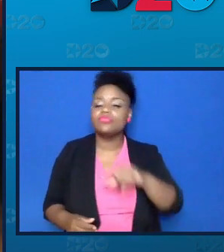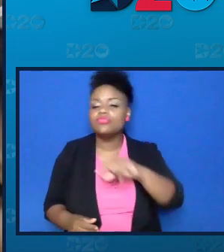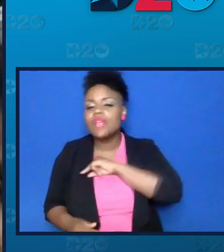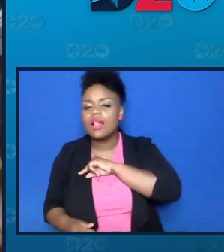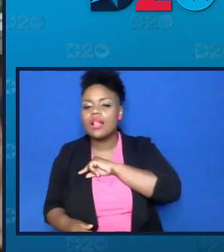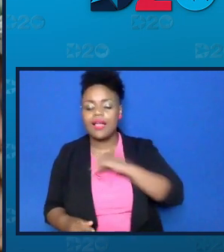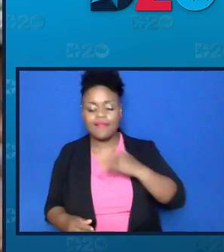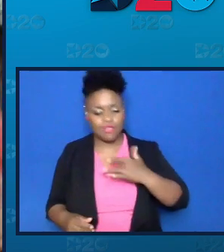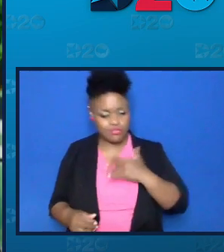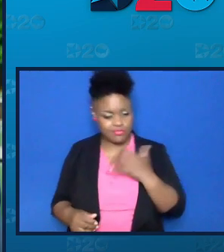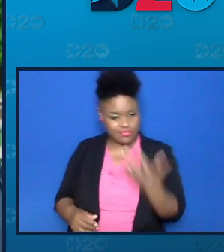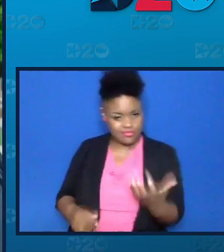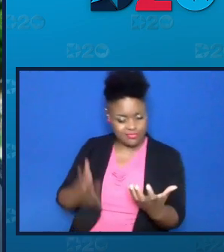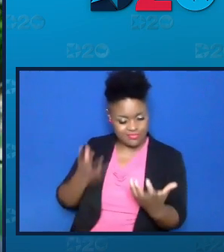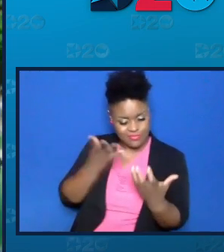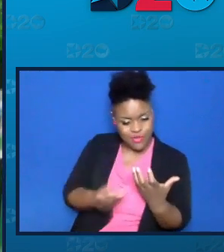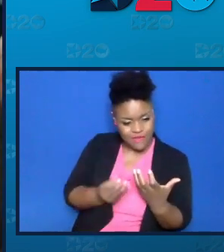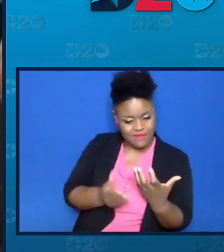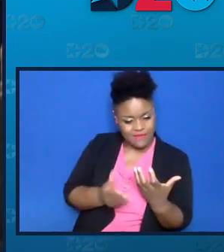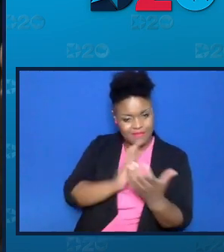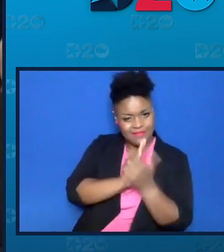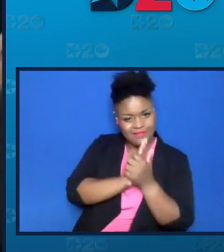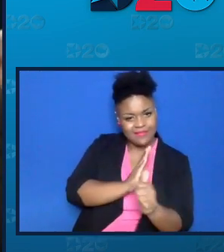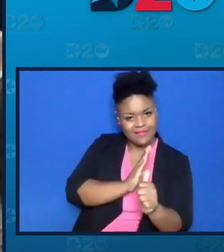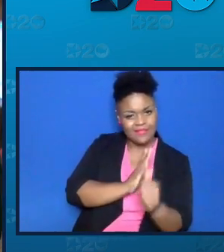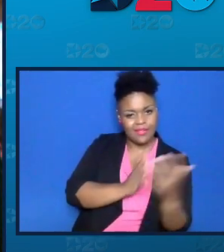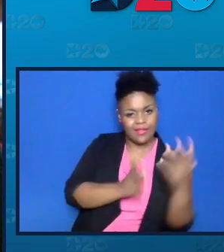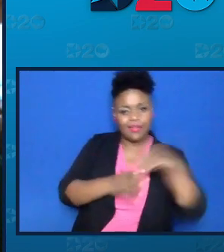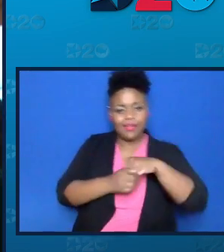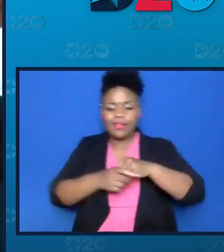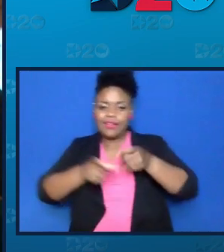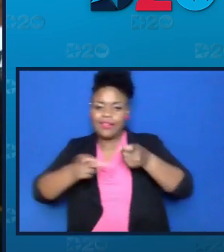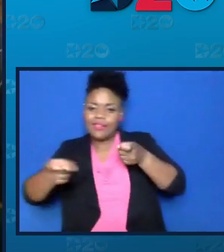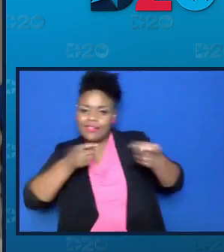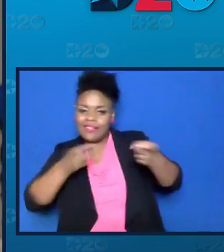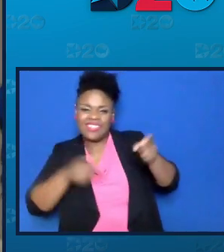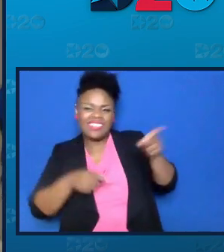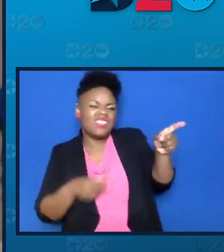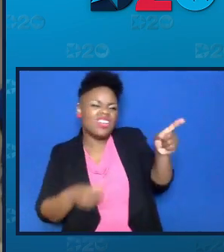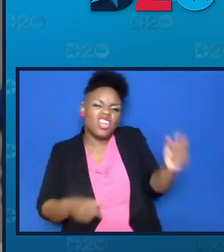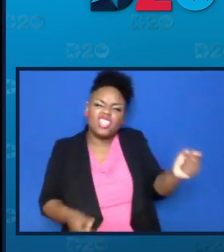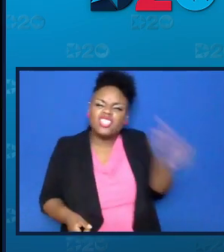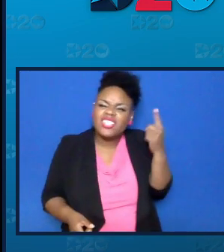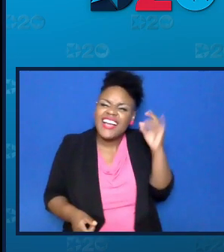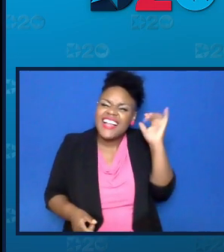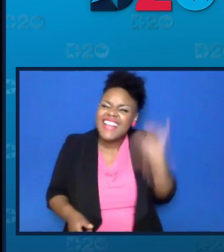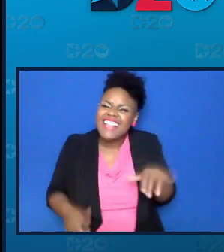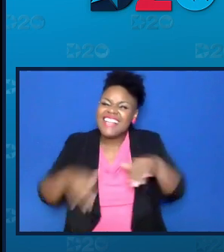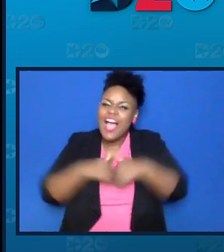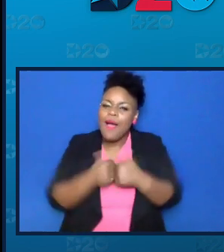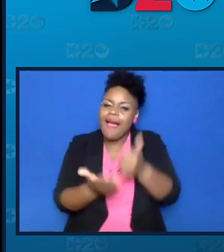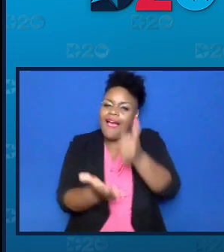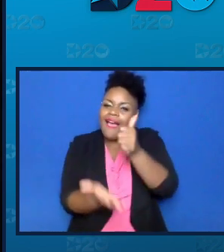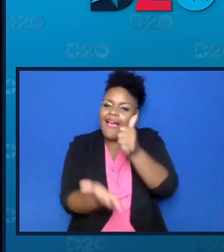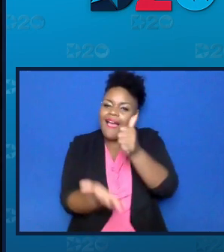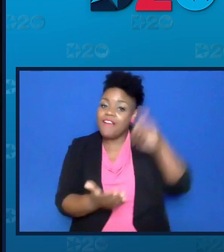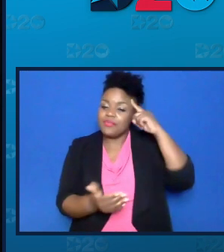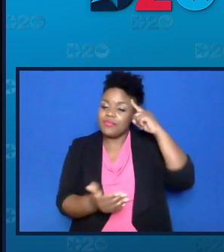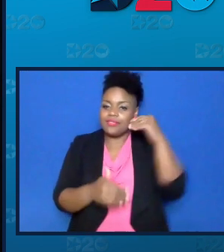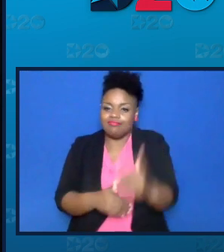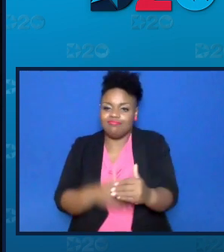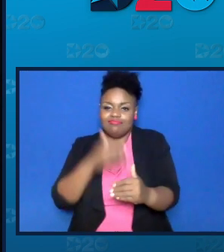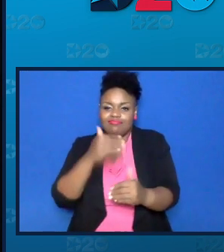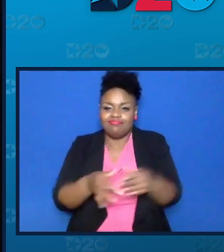Joe Biden never forgets that that's the point of moving the wheels of government. He will keep his